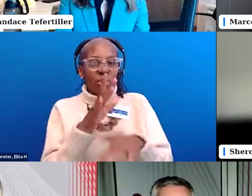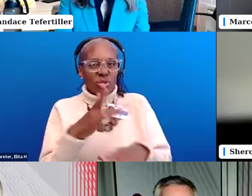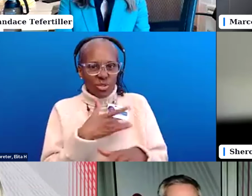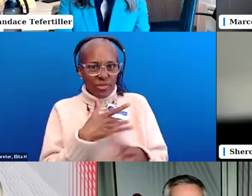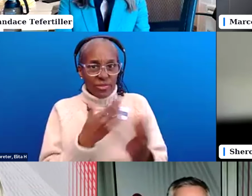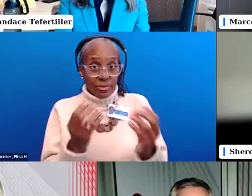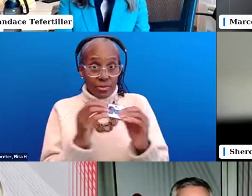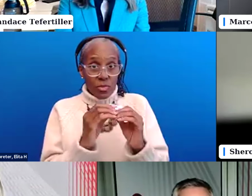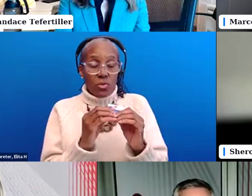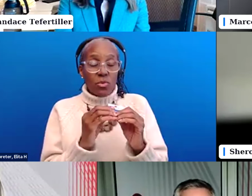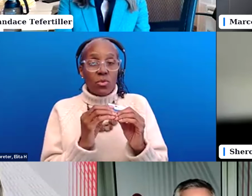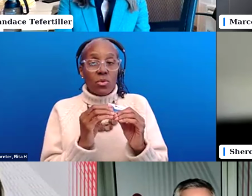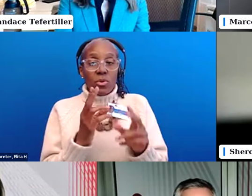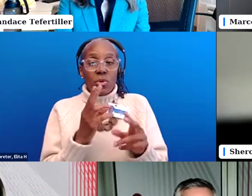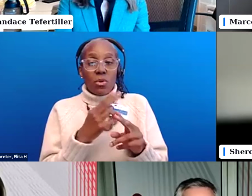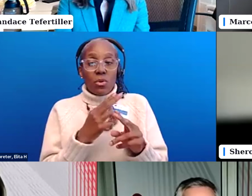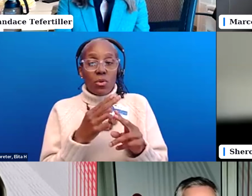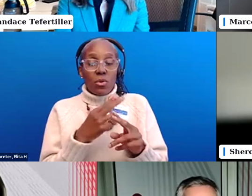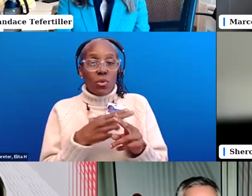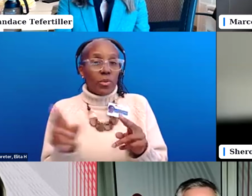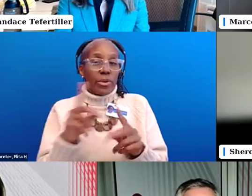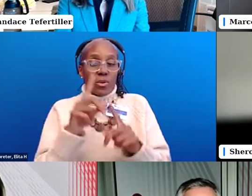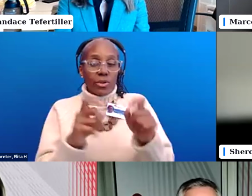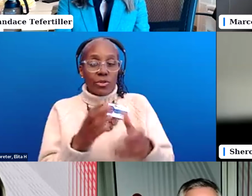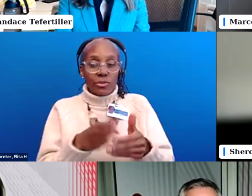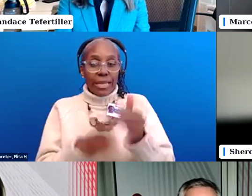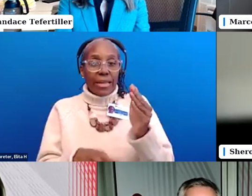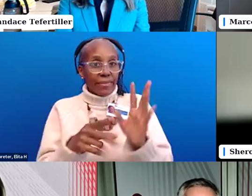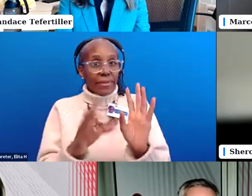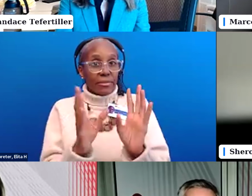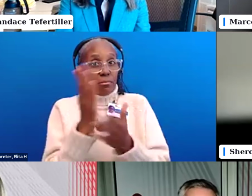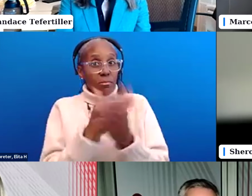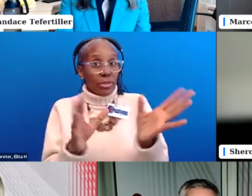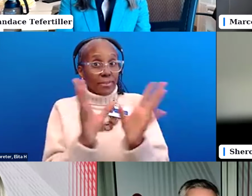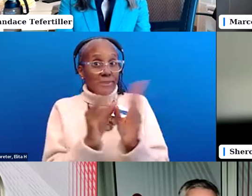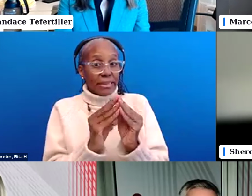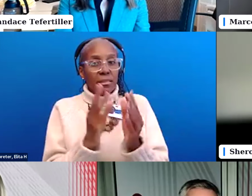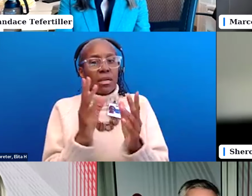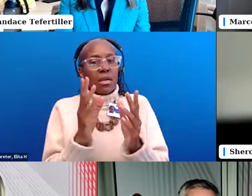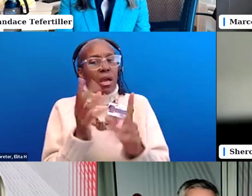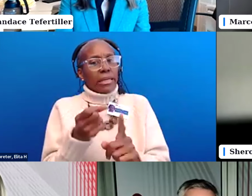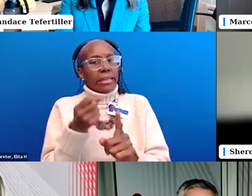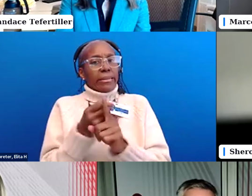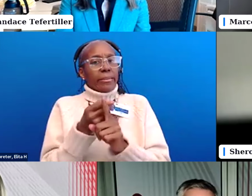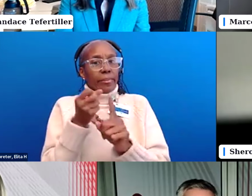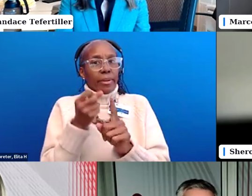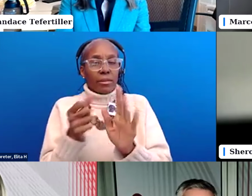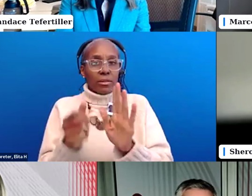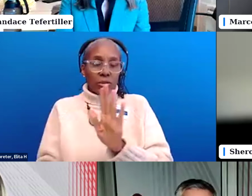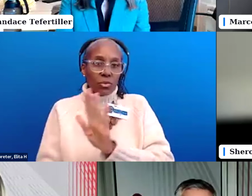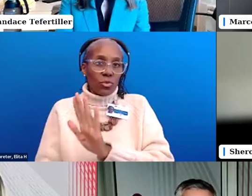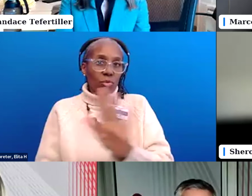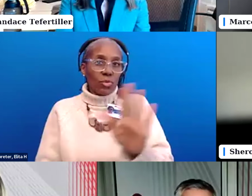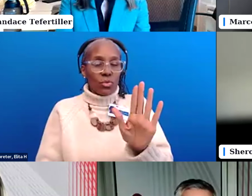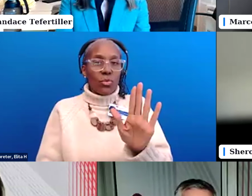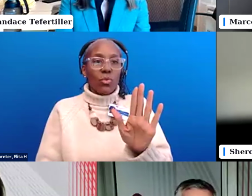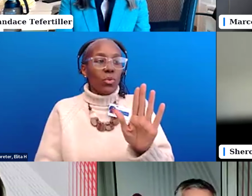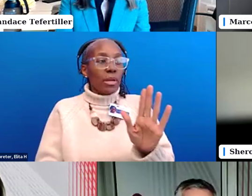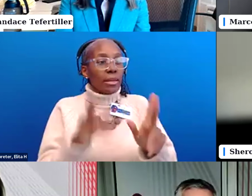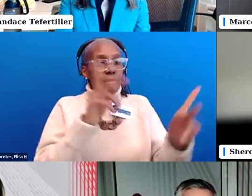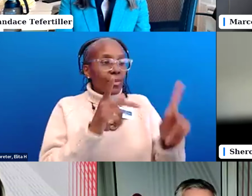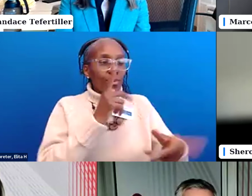feeling. Maybe just a quick question to end this session, and how has this been impacting the